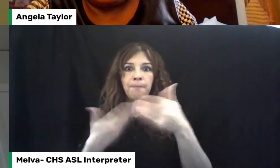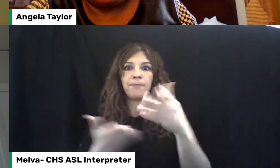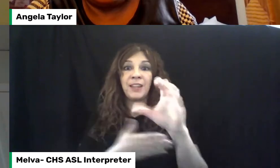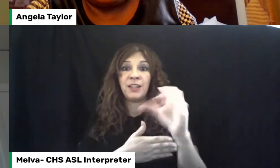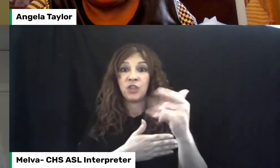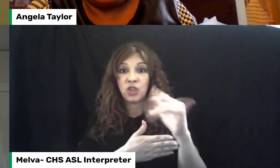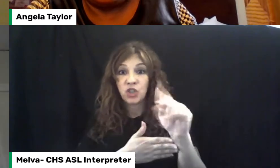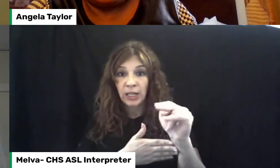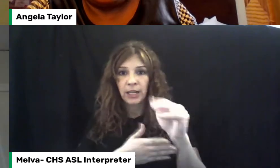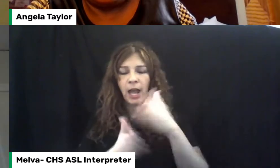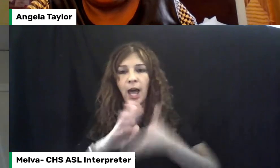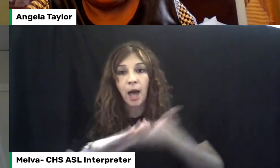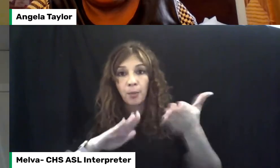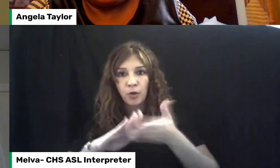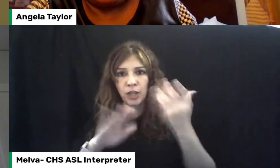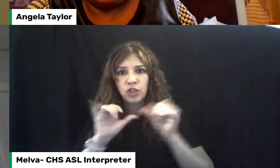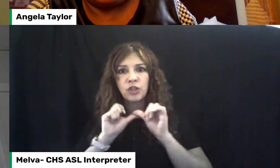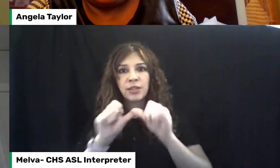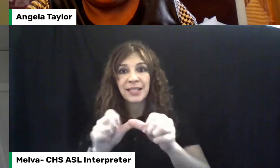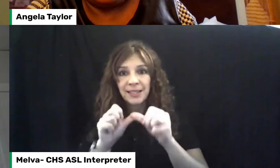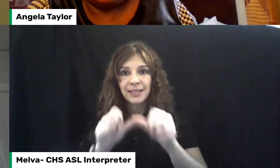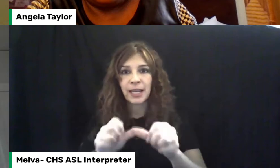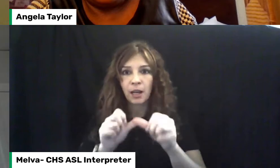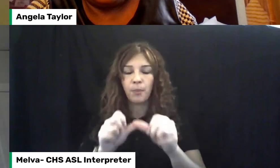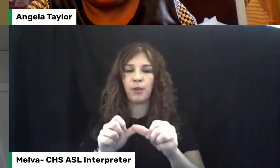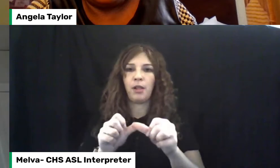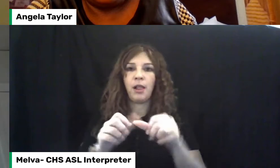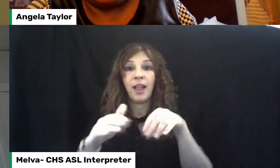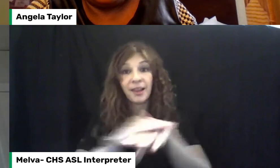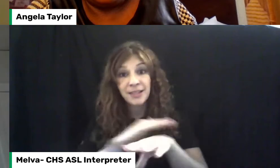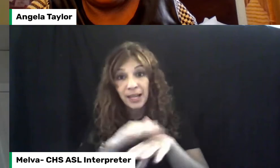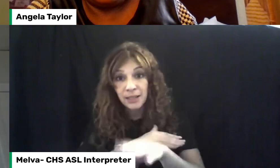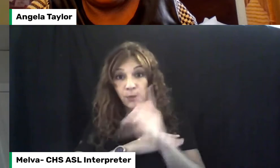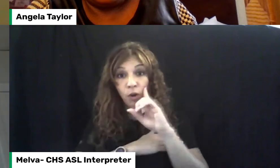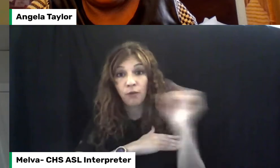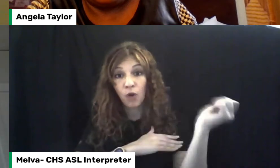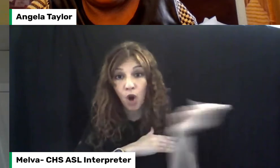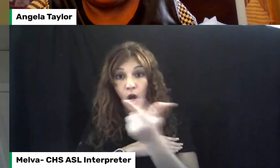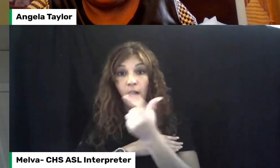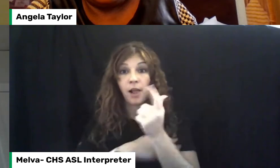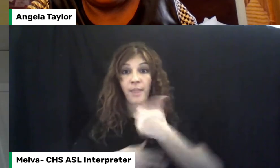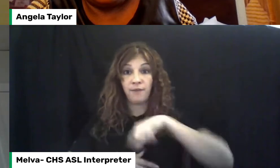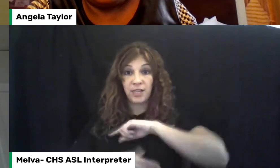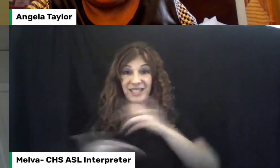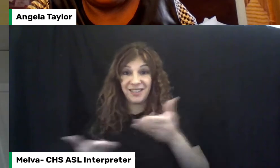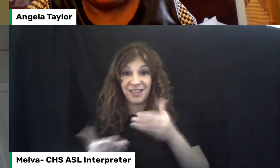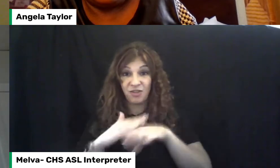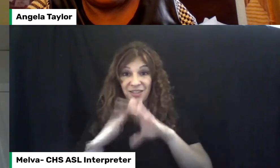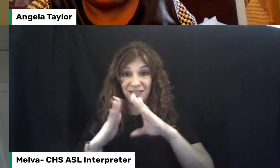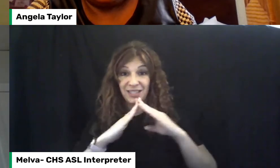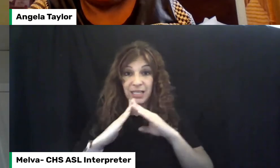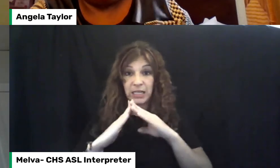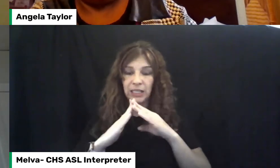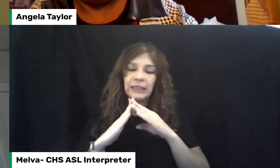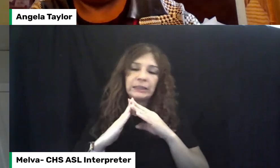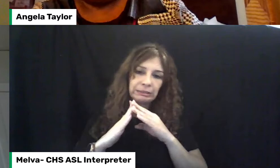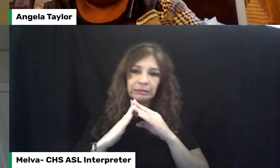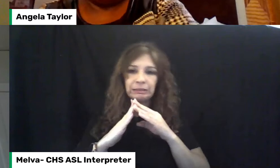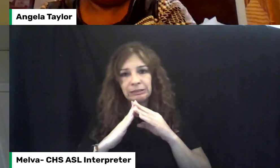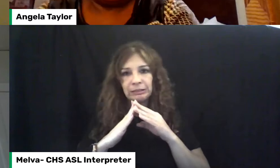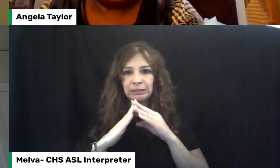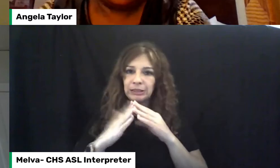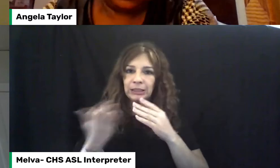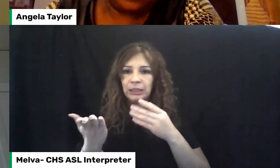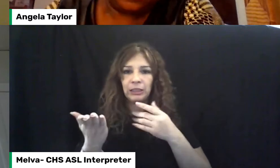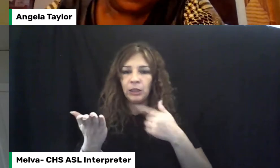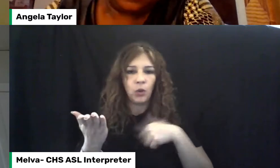sustainable, and um, accessible for all of us here in the city, we're up a creek without a